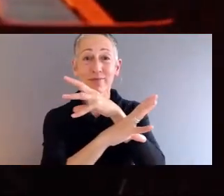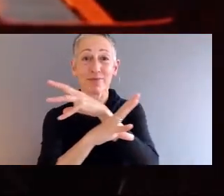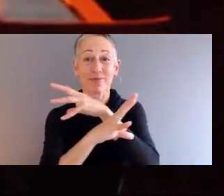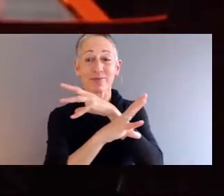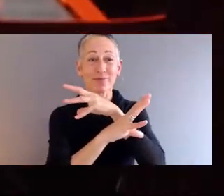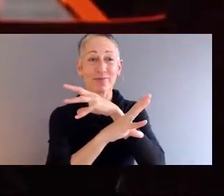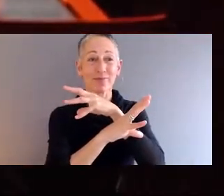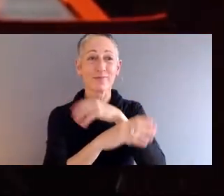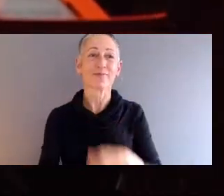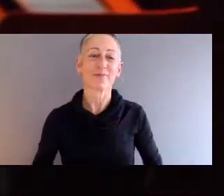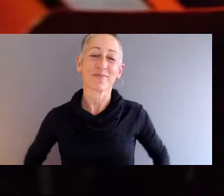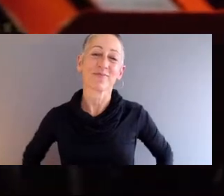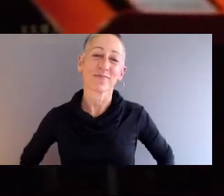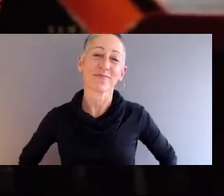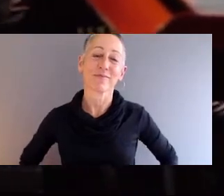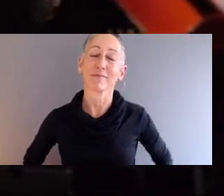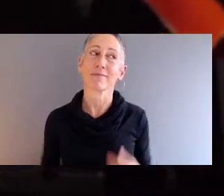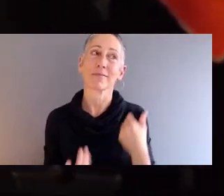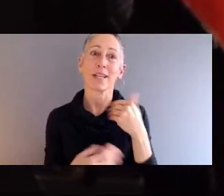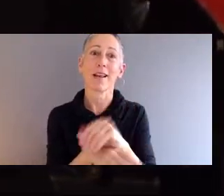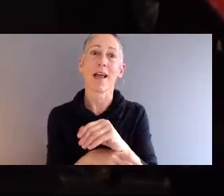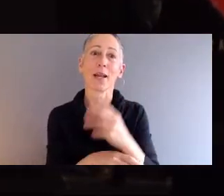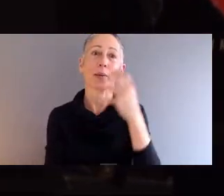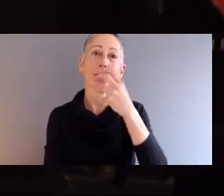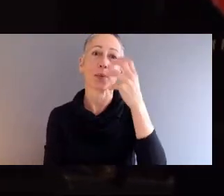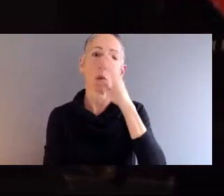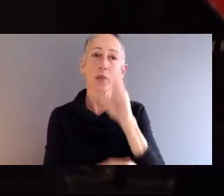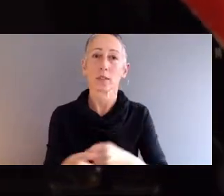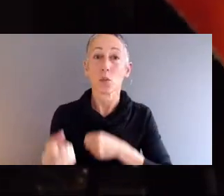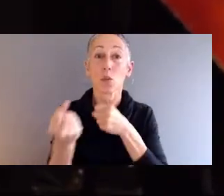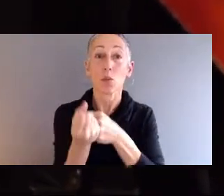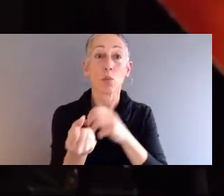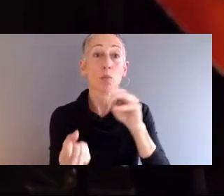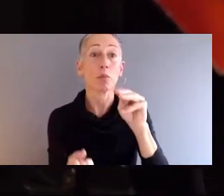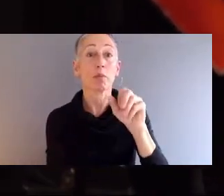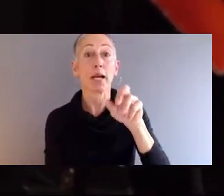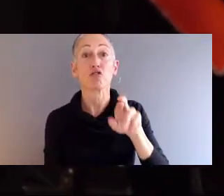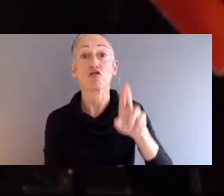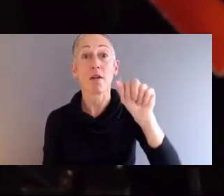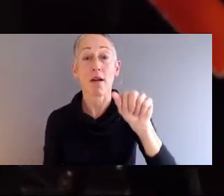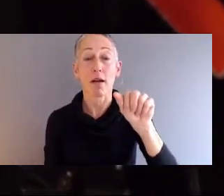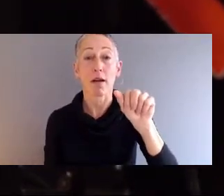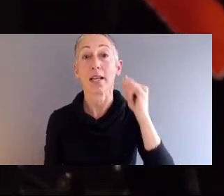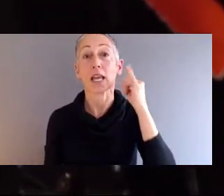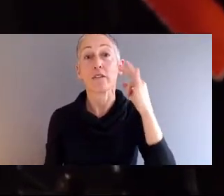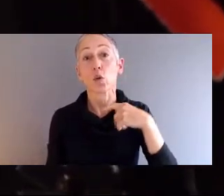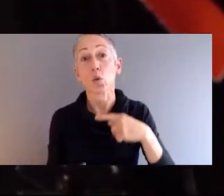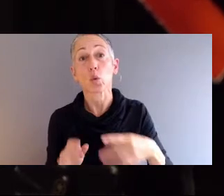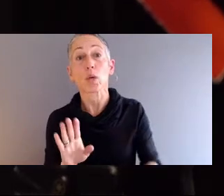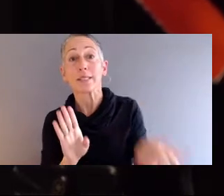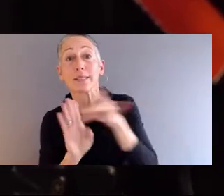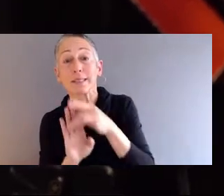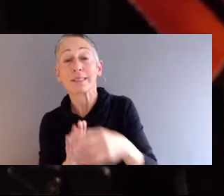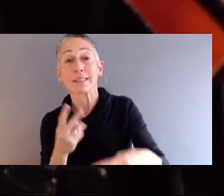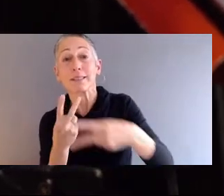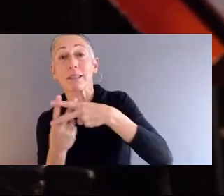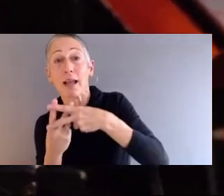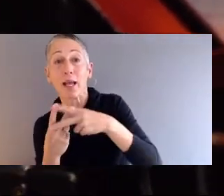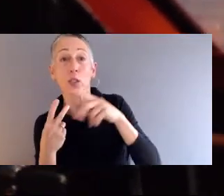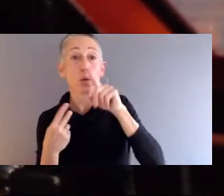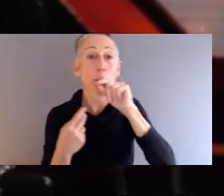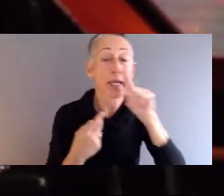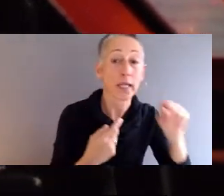We're in for quite the evening of in support of Maestra. And for those of you who are posting and tagging and tweeting along, be sure to tag at